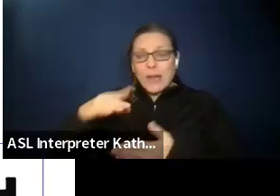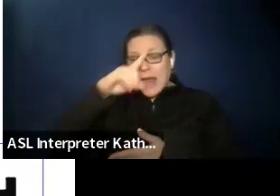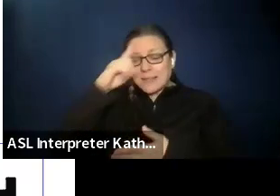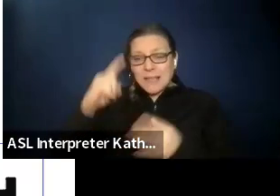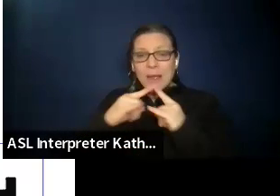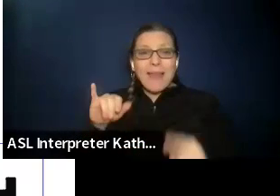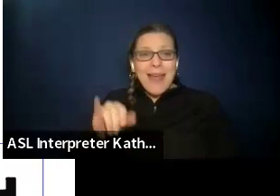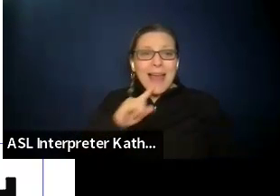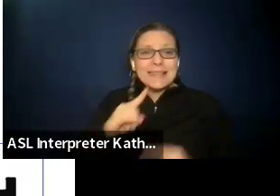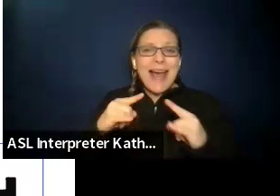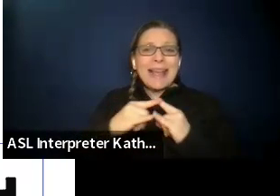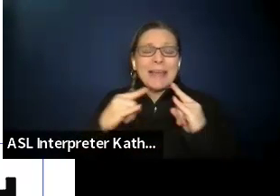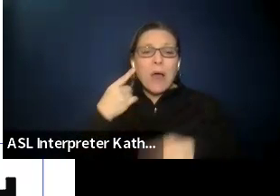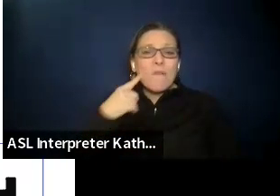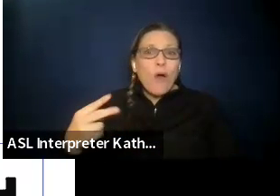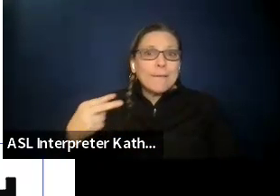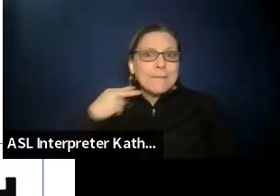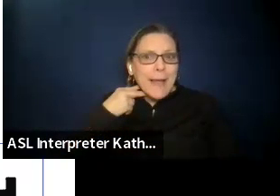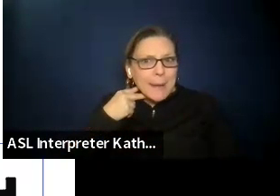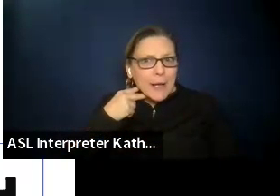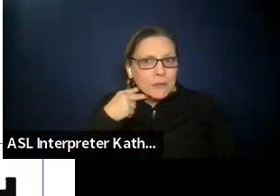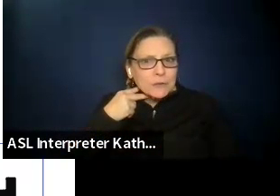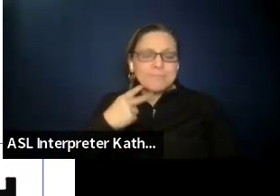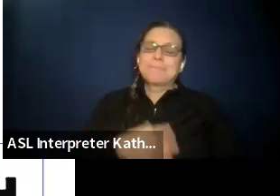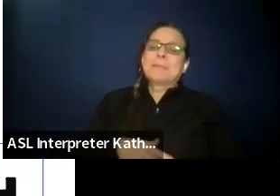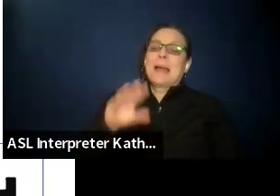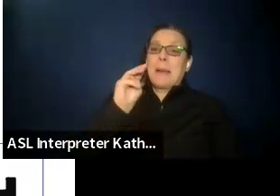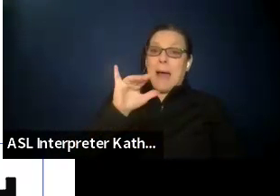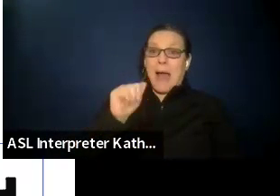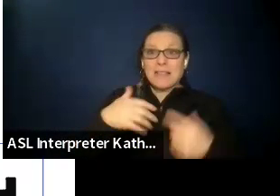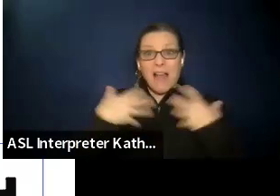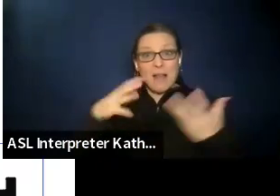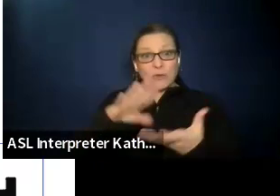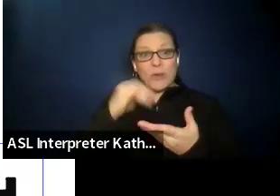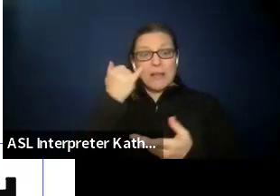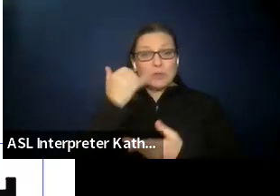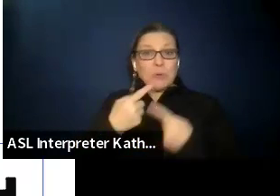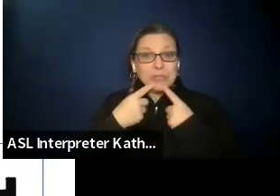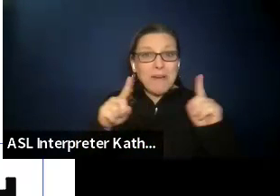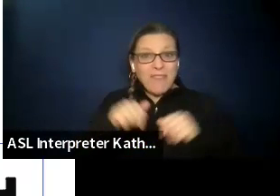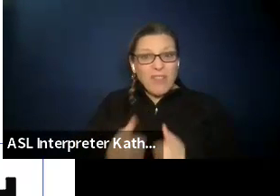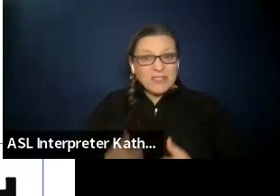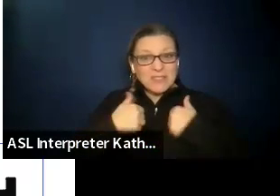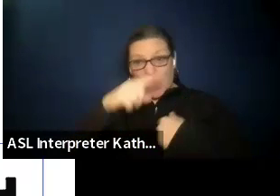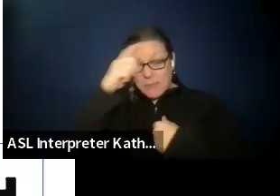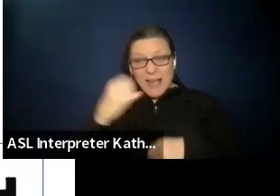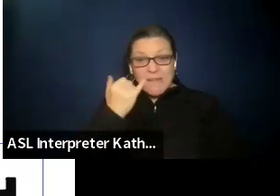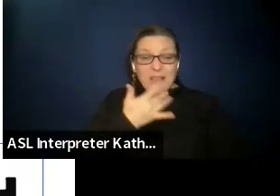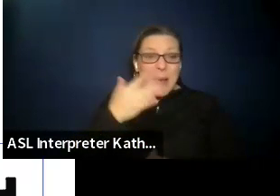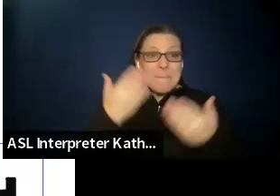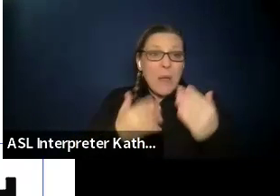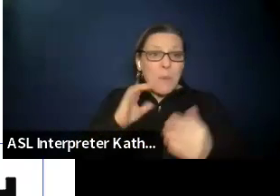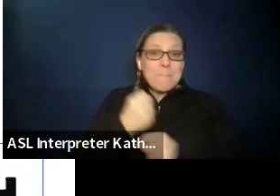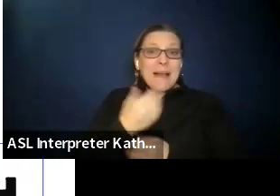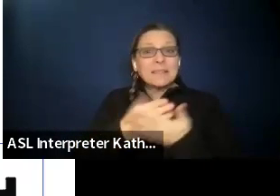which turns out to be a camp for vampires. Maya has a lot to learn if she's going to survive the summer, and if she's lucky, she might even